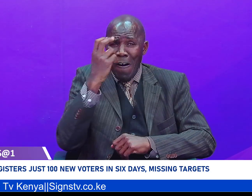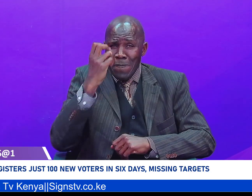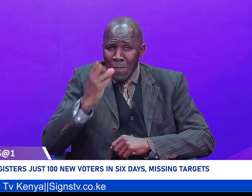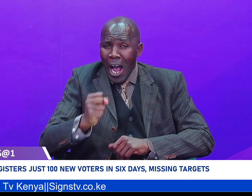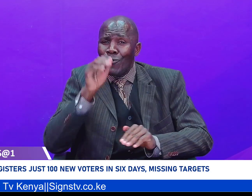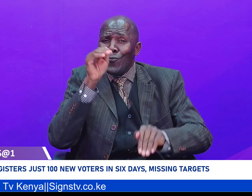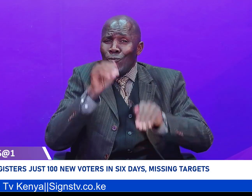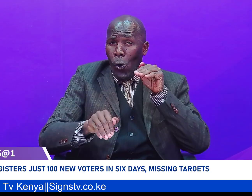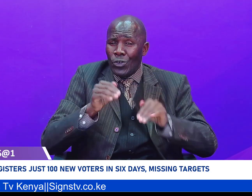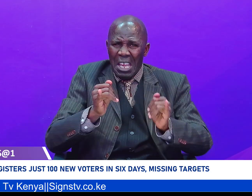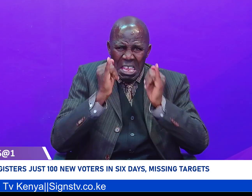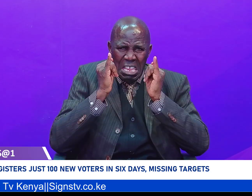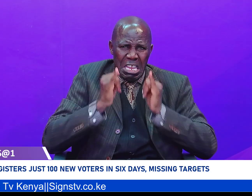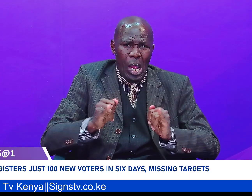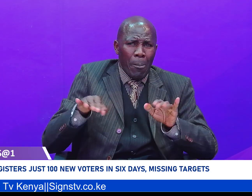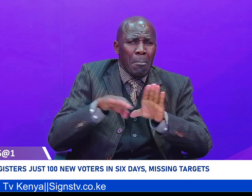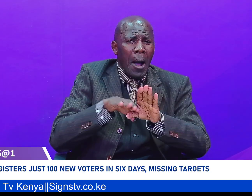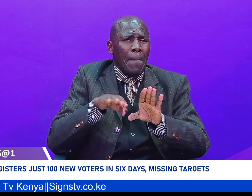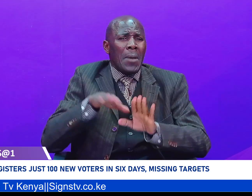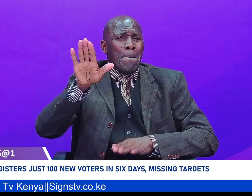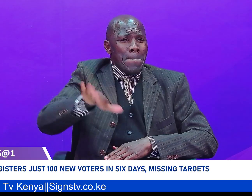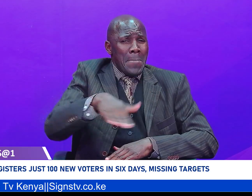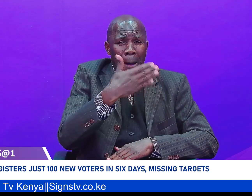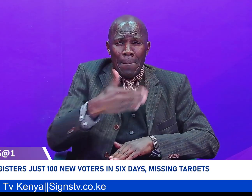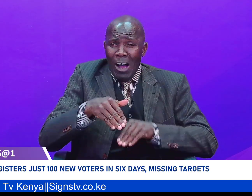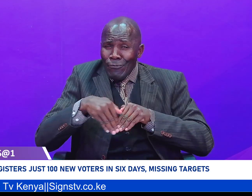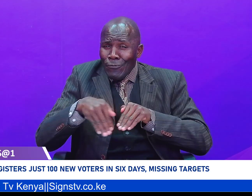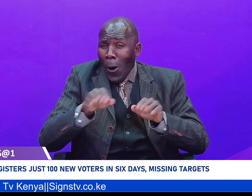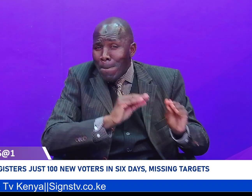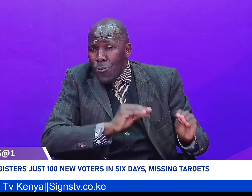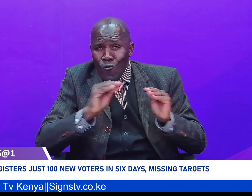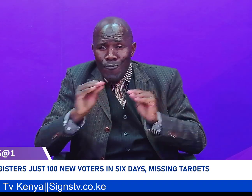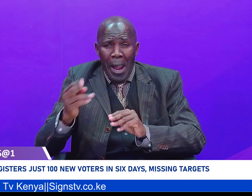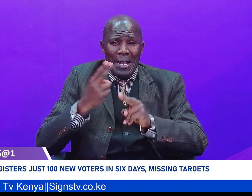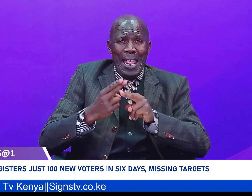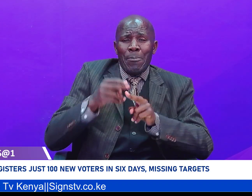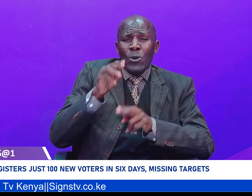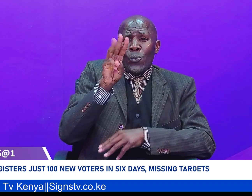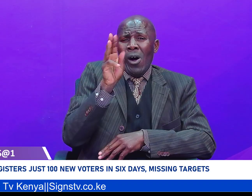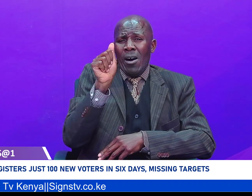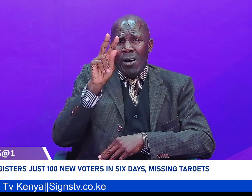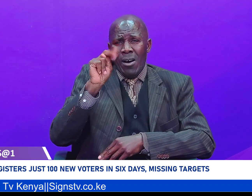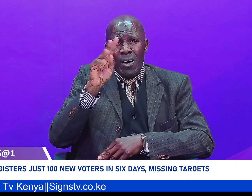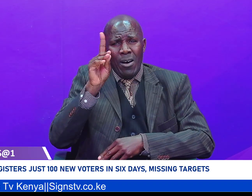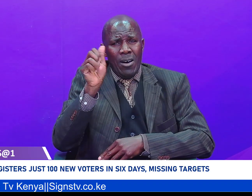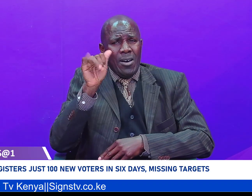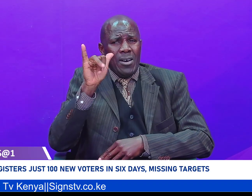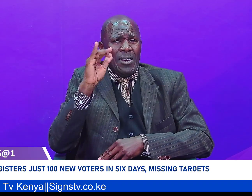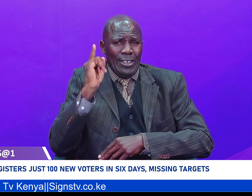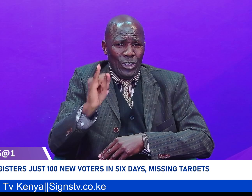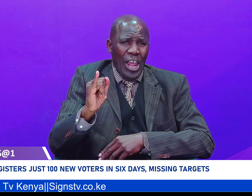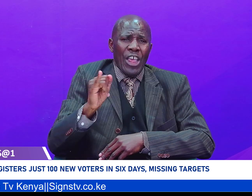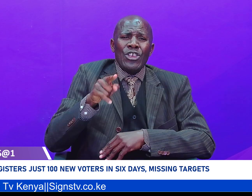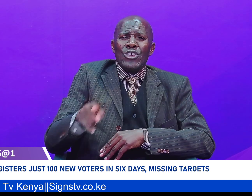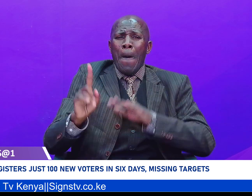to elect a new member of parliament following the departure of Opio Wandai for a cabinet